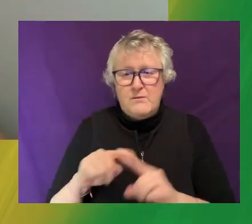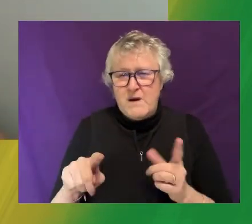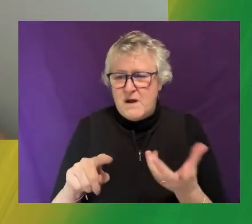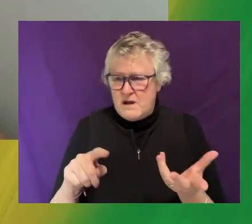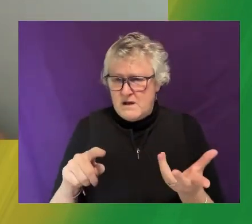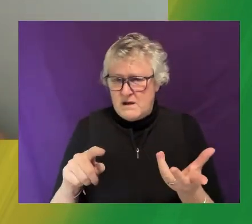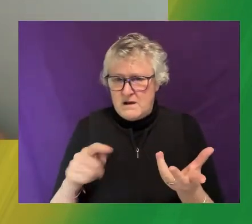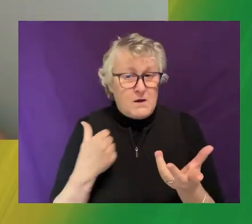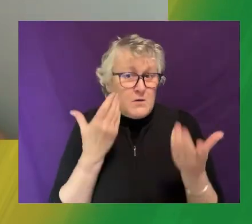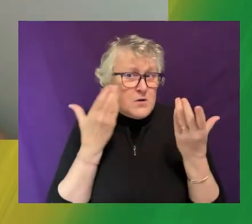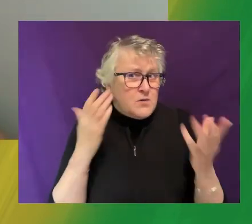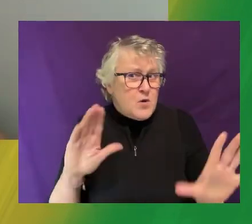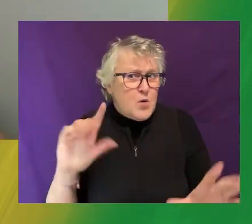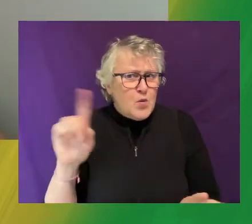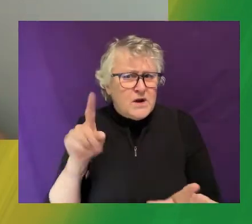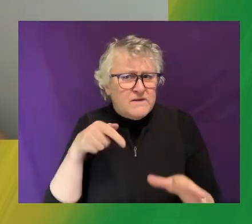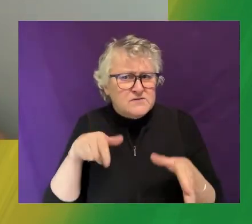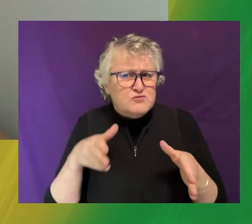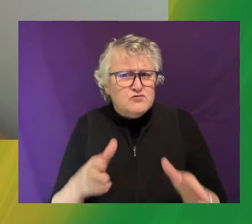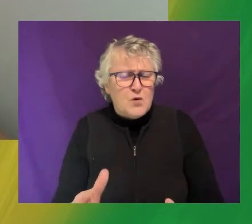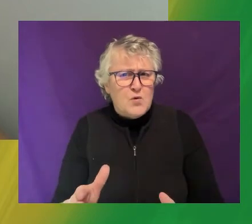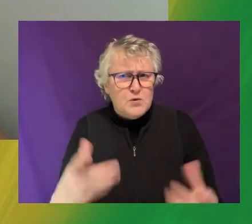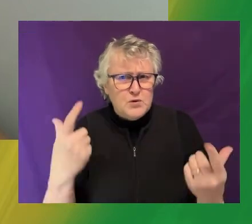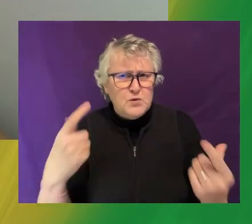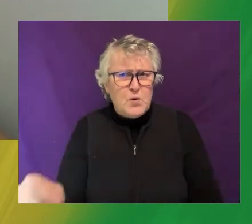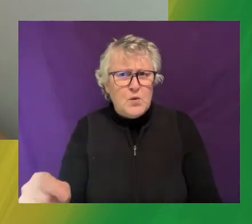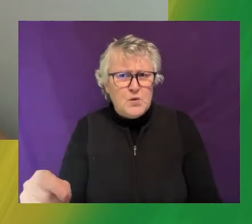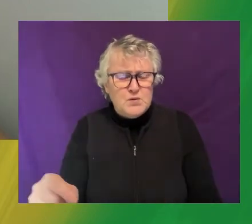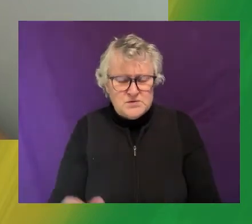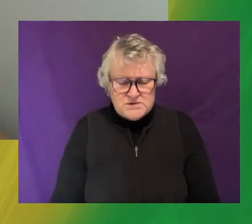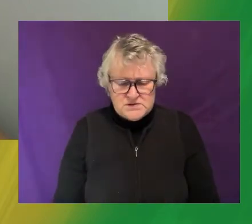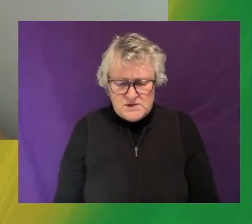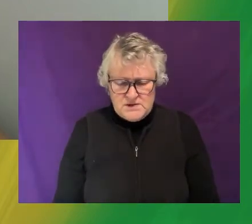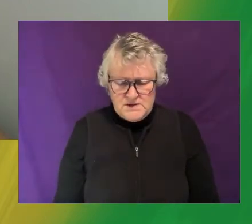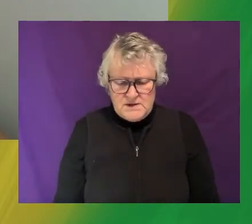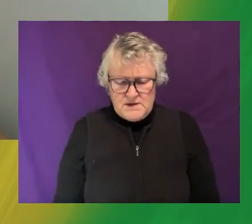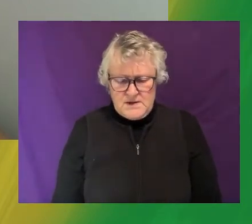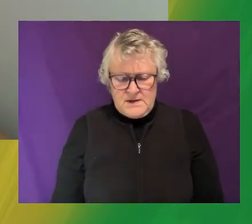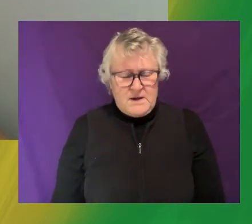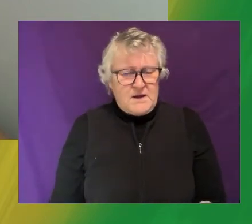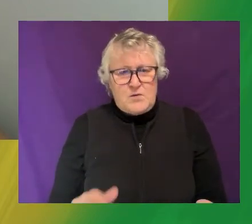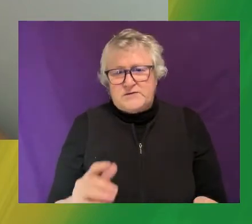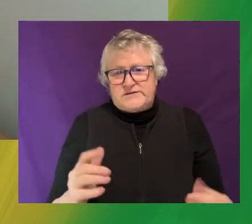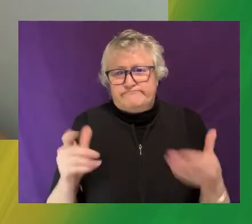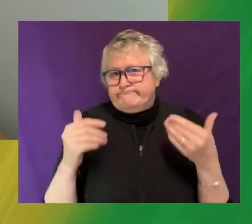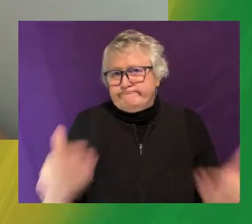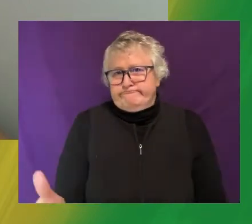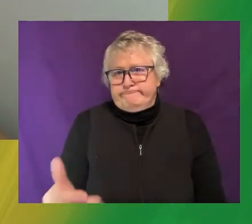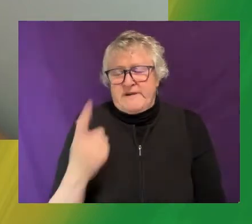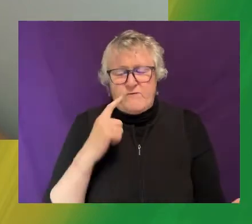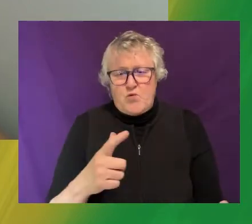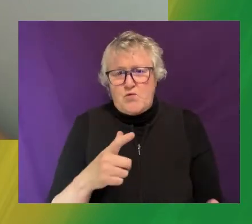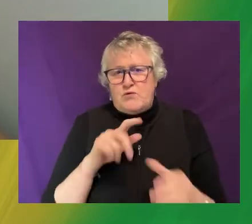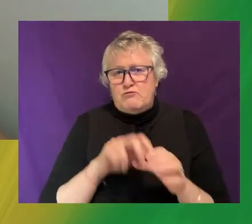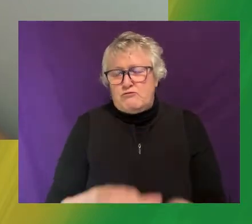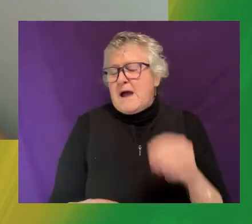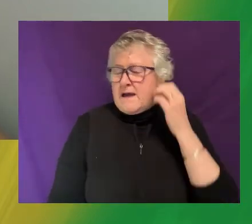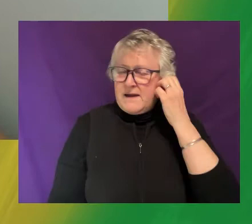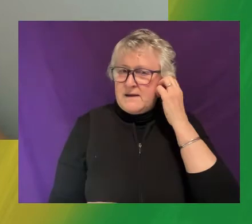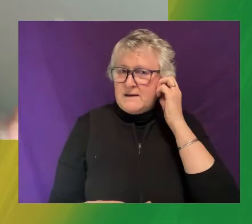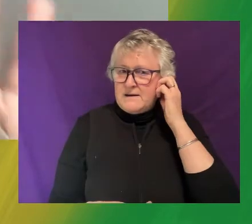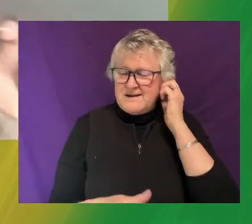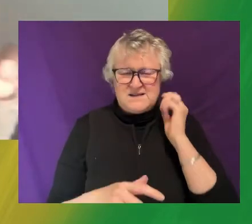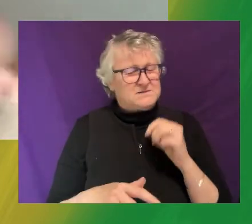goes? We're just along for the ride. It's a pity we live so carefree.